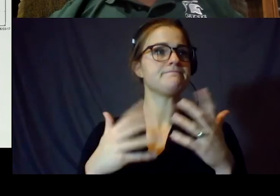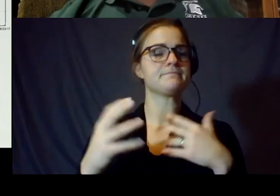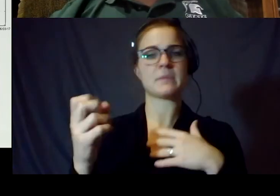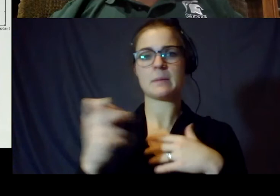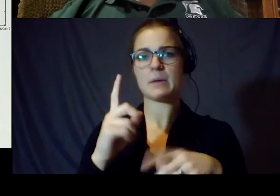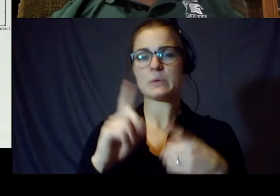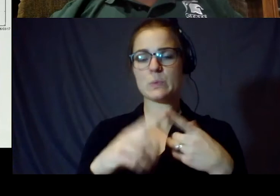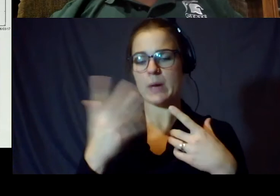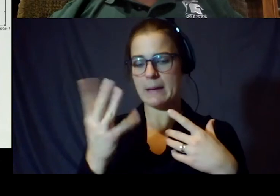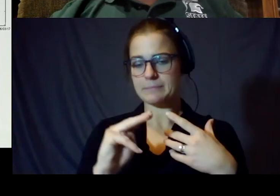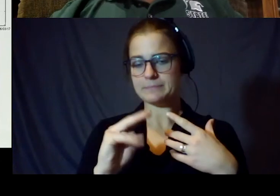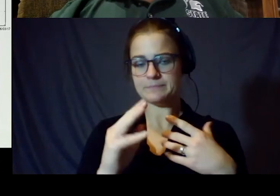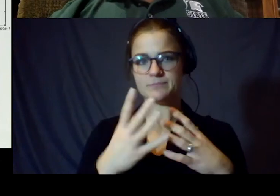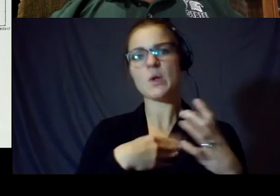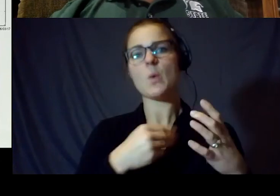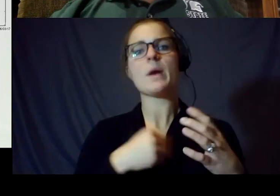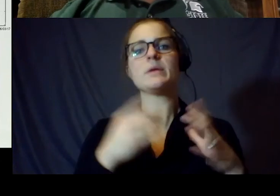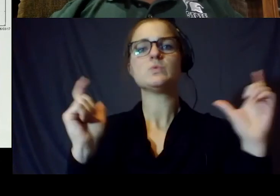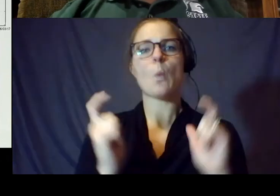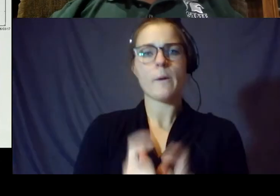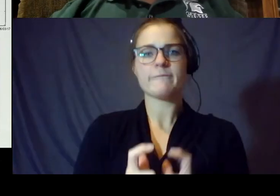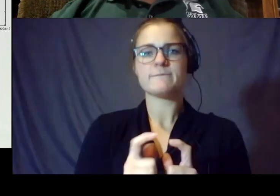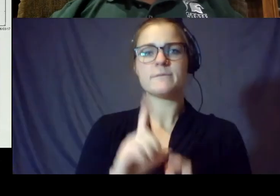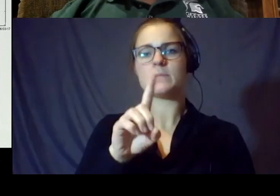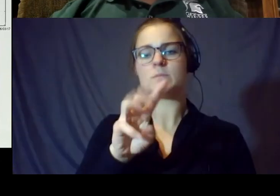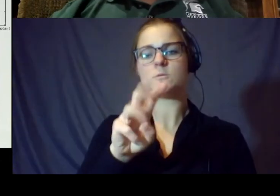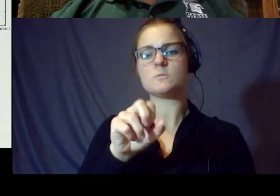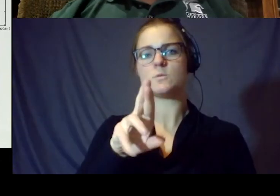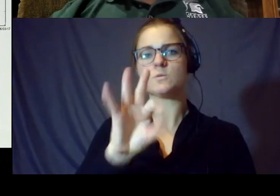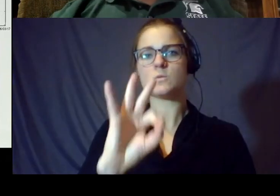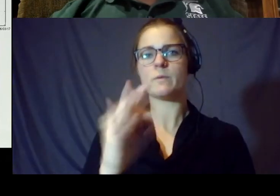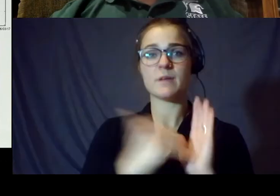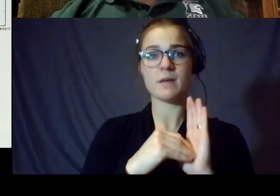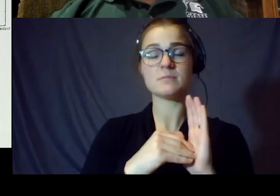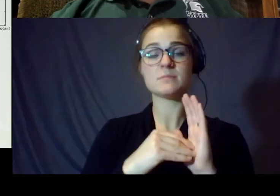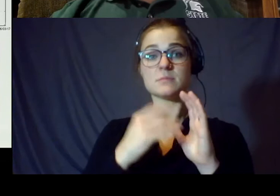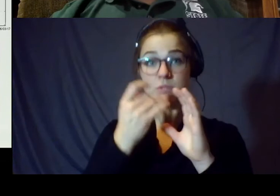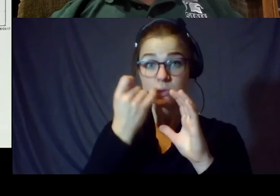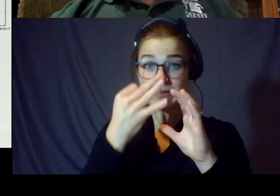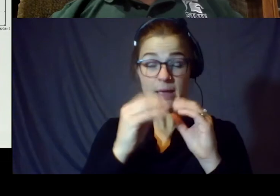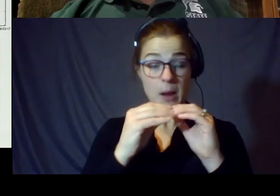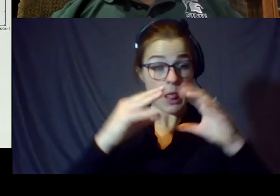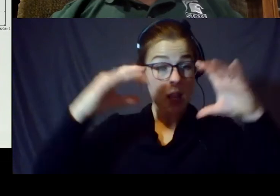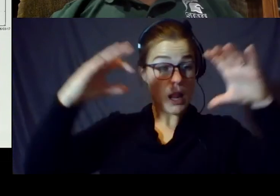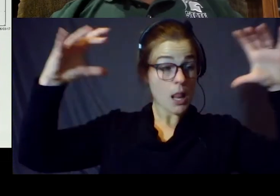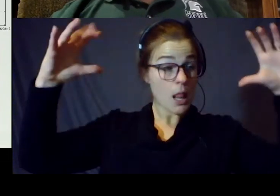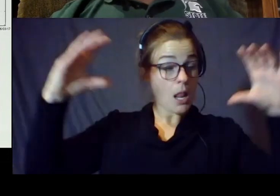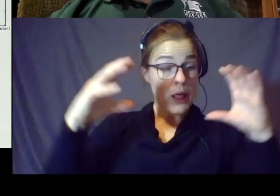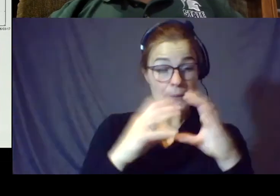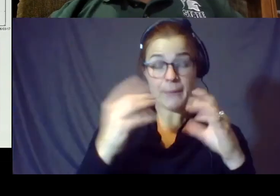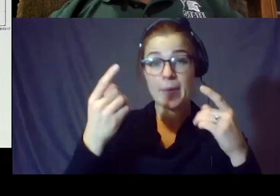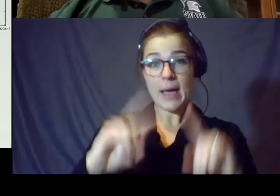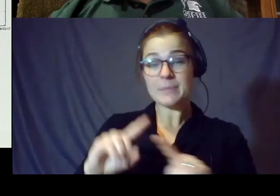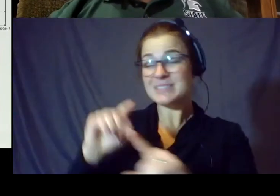being a white dwarf again. And if it hasn't destroyed the companion in that process, that type of supernova